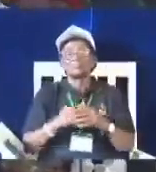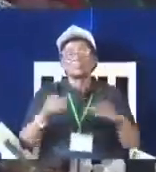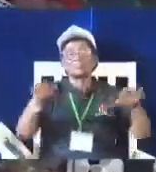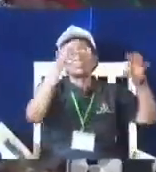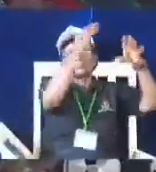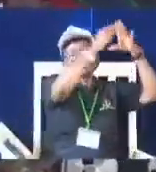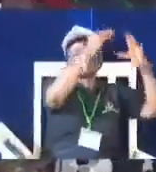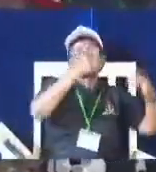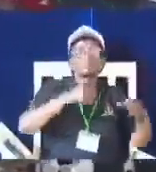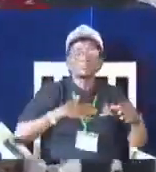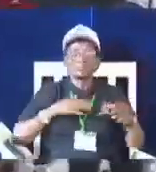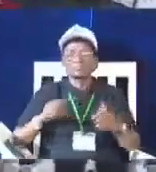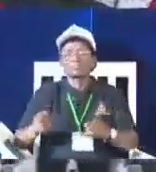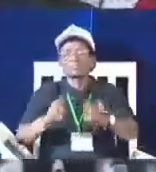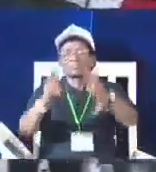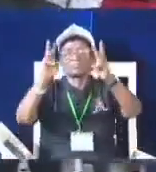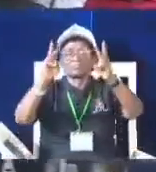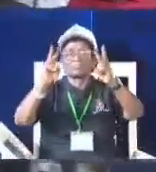blocking my way,